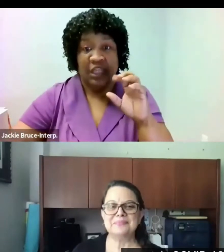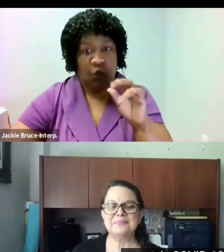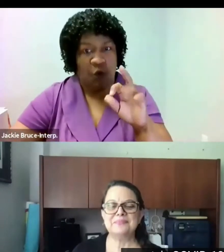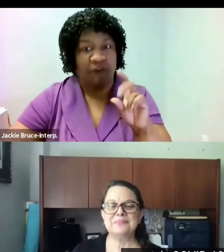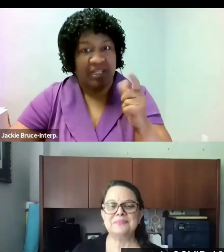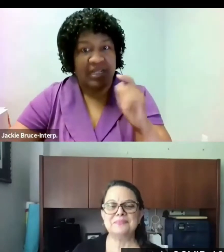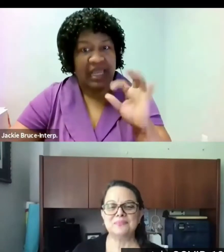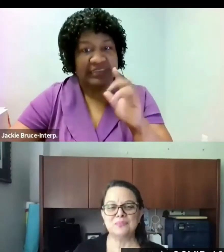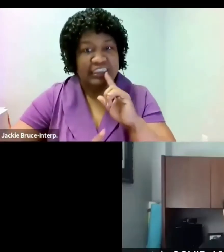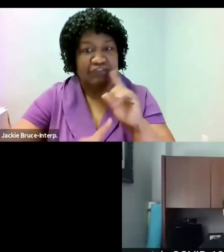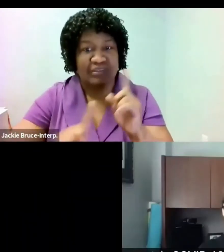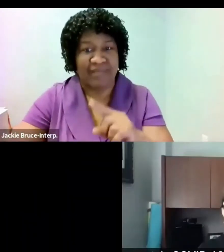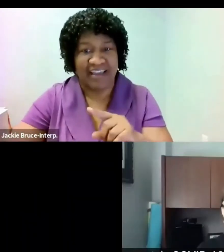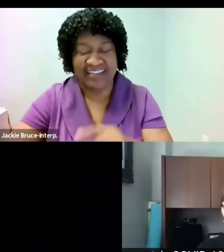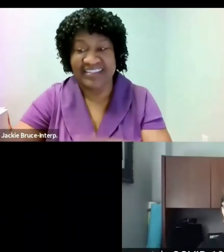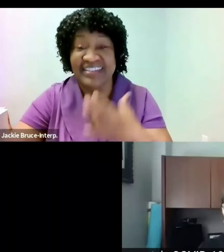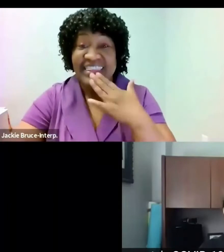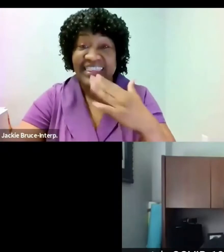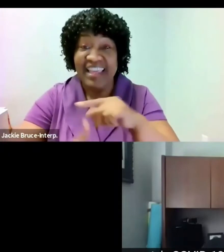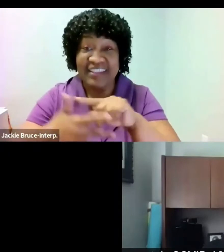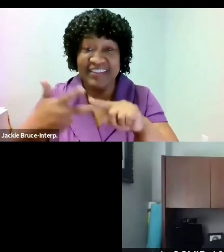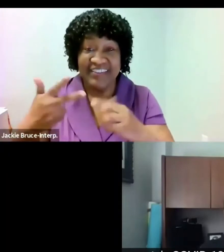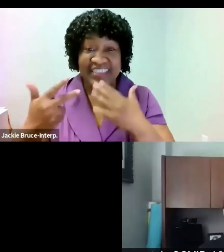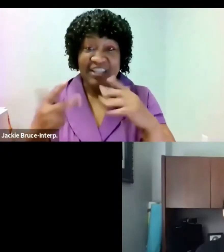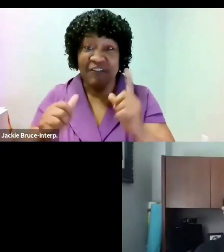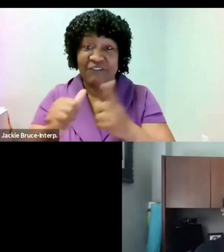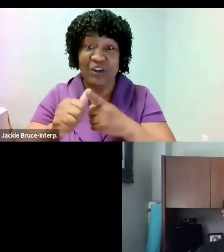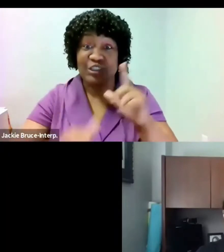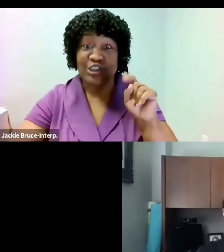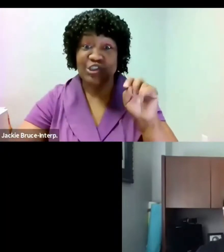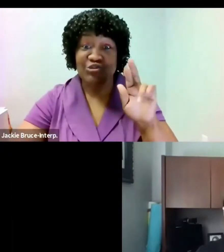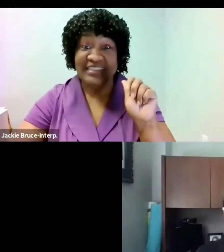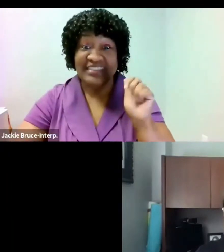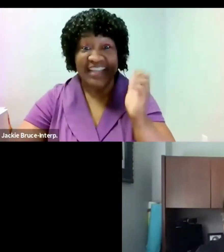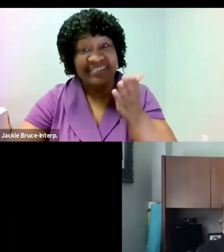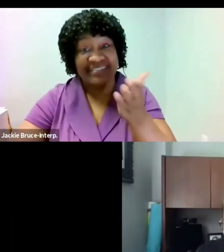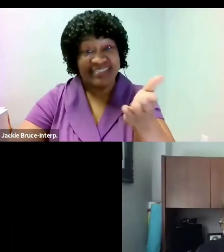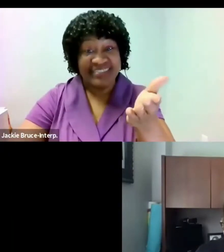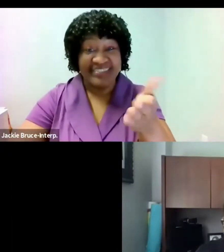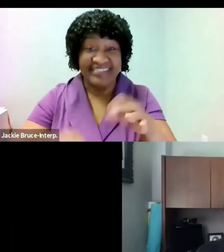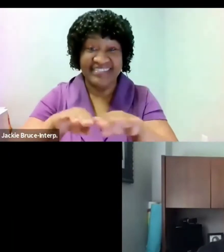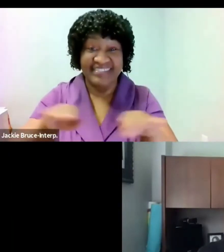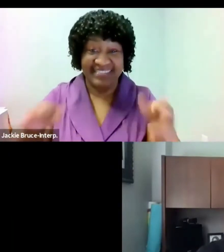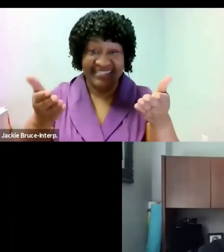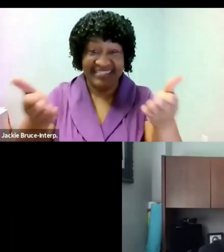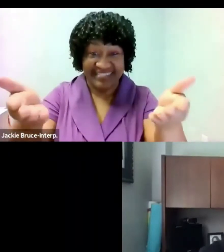COVID-19 response. Thank you very much, and Teresa, you've got the stage.